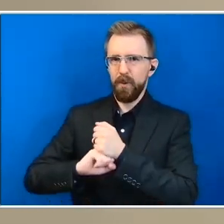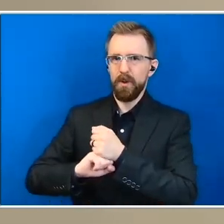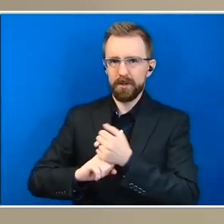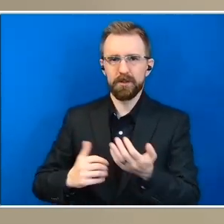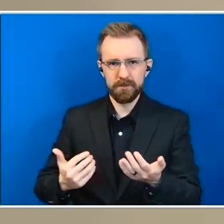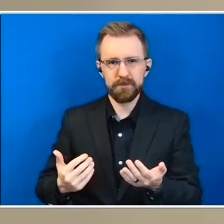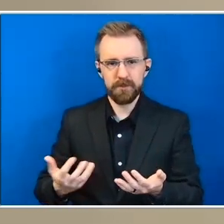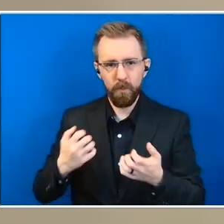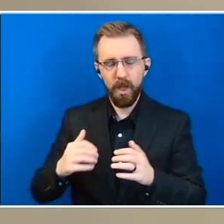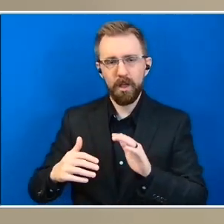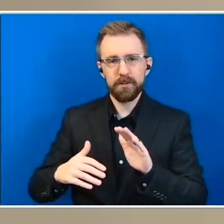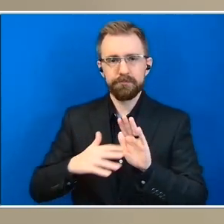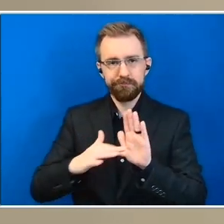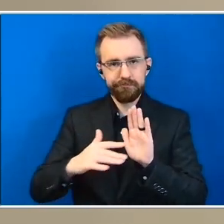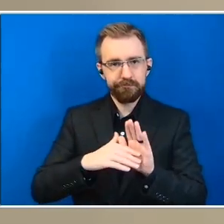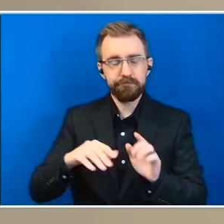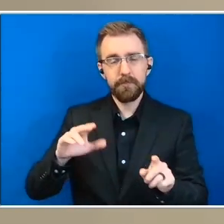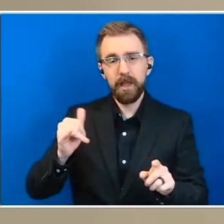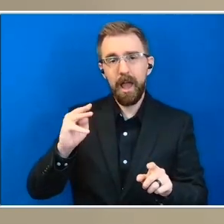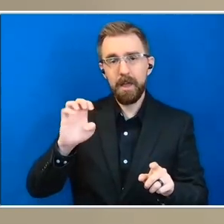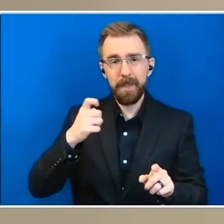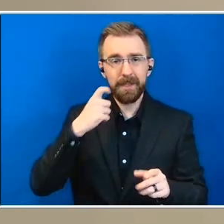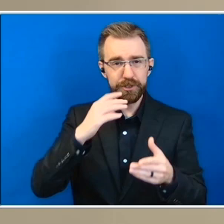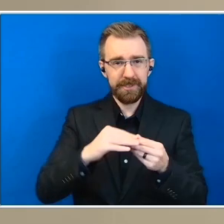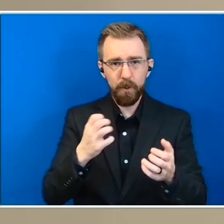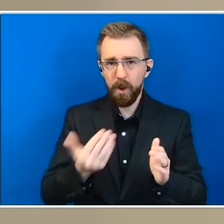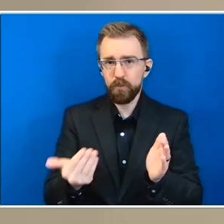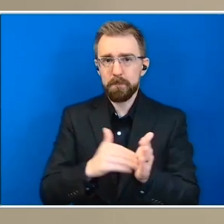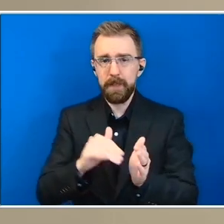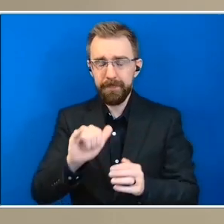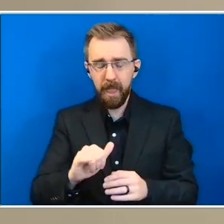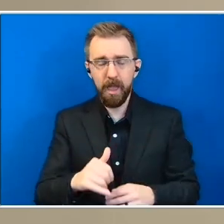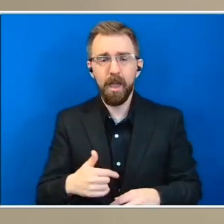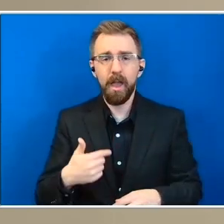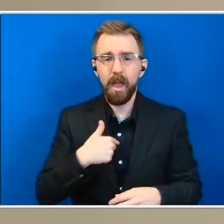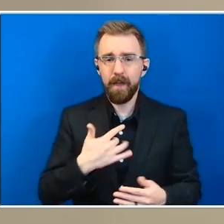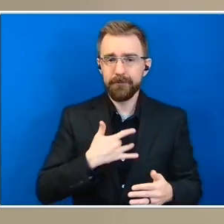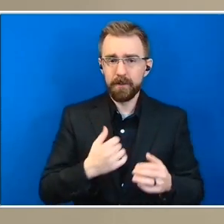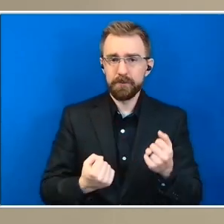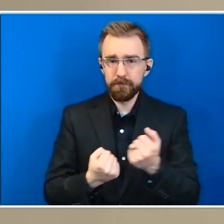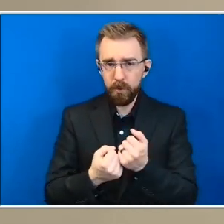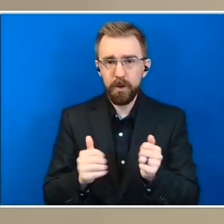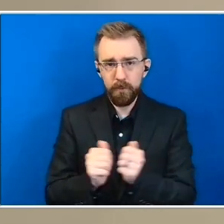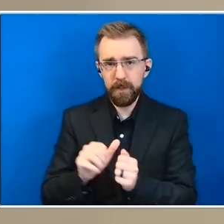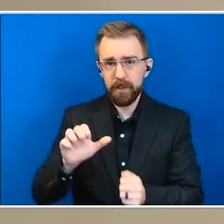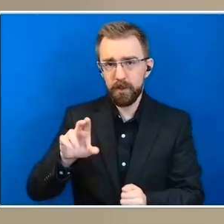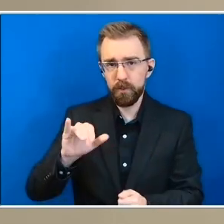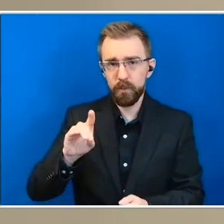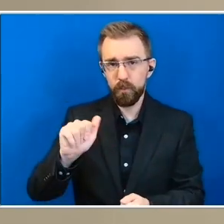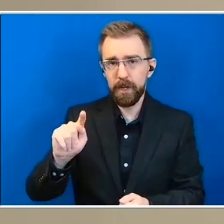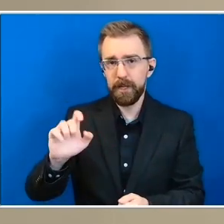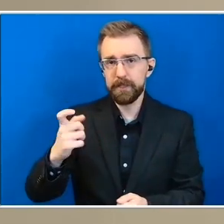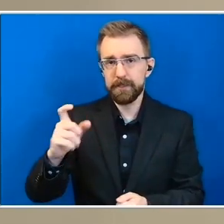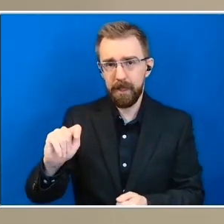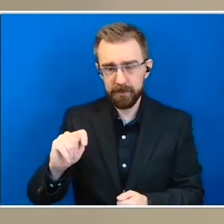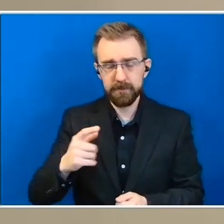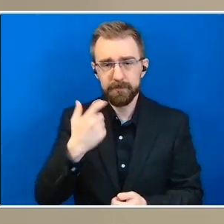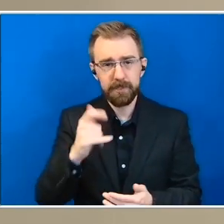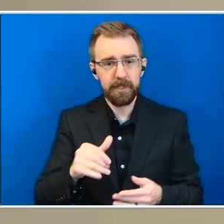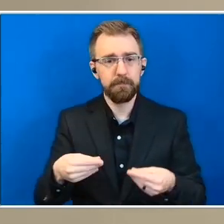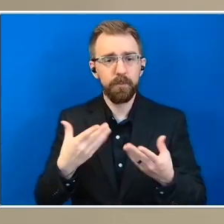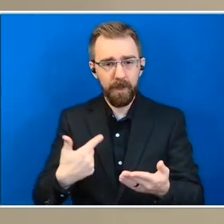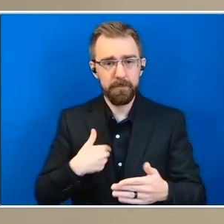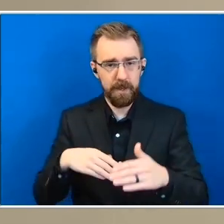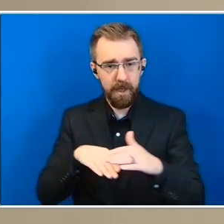what Jaime just said, that I felt supported with Gludatex because it provided me access